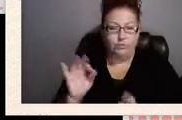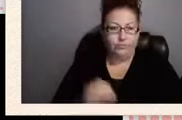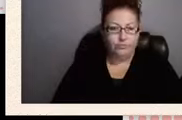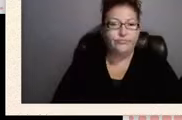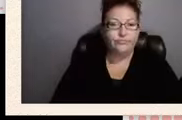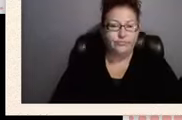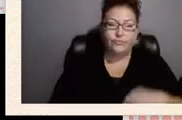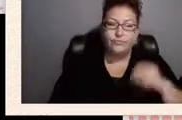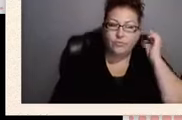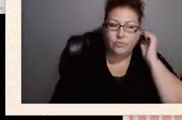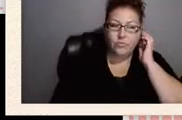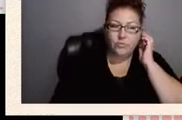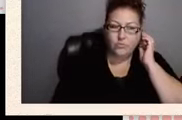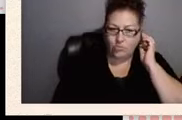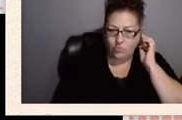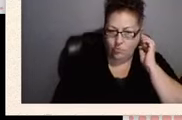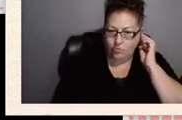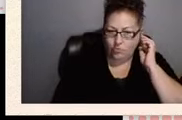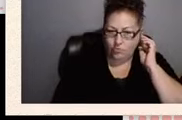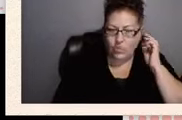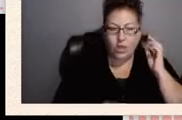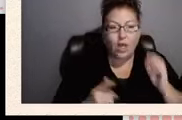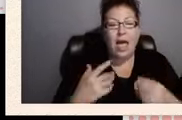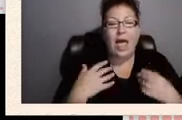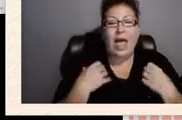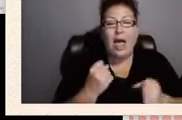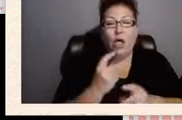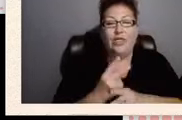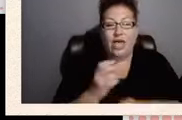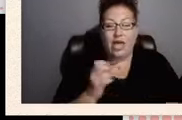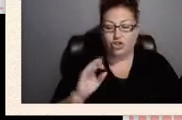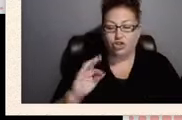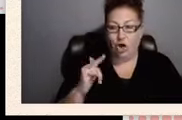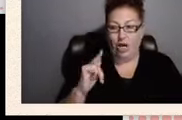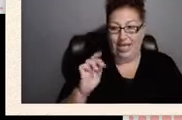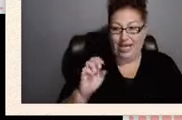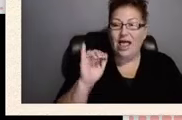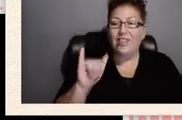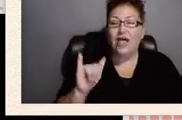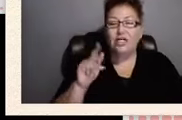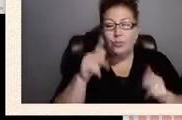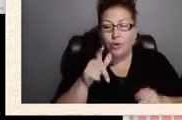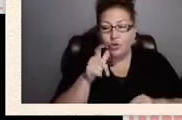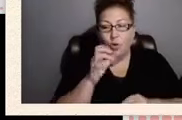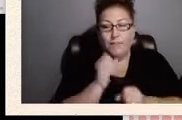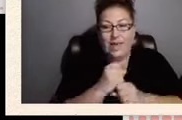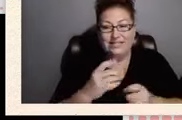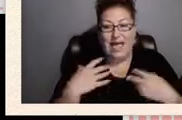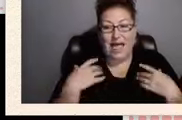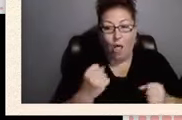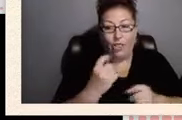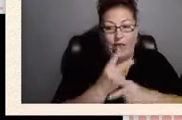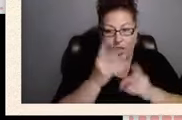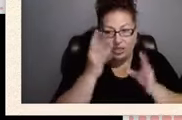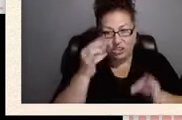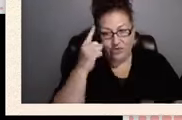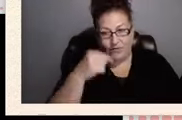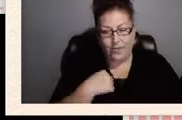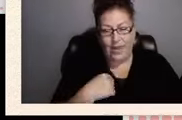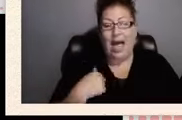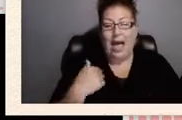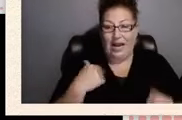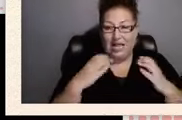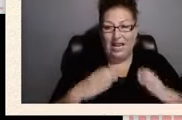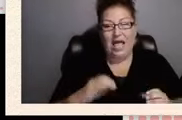a healthcare surrogate is someone who makes healthcare decisions for me. I had a client once who his healthcare